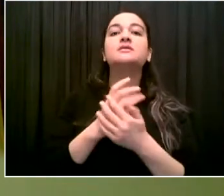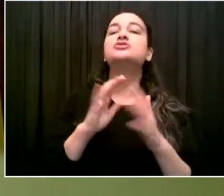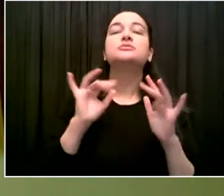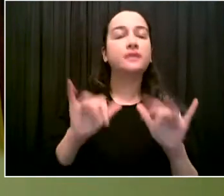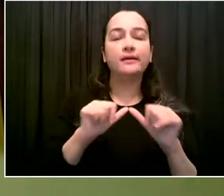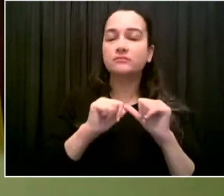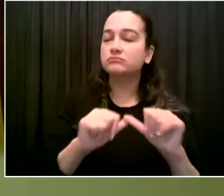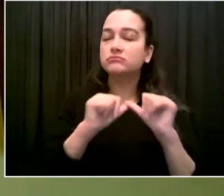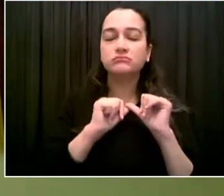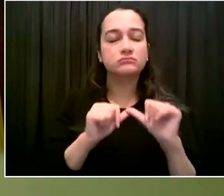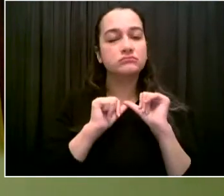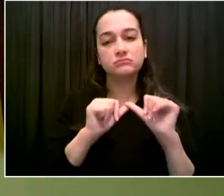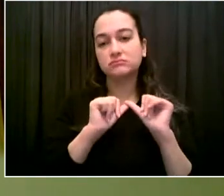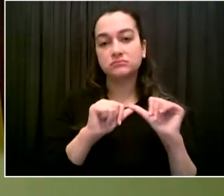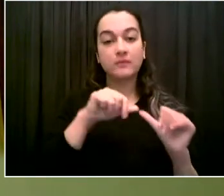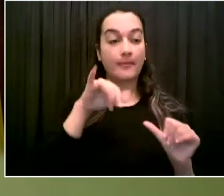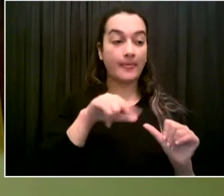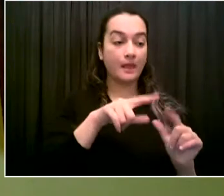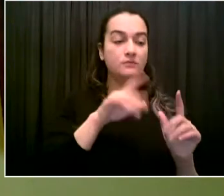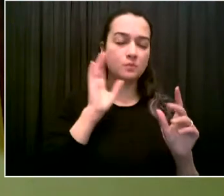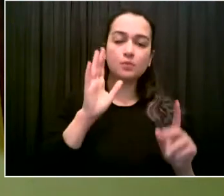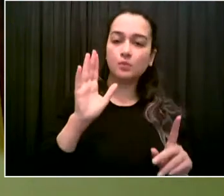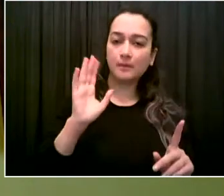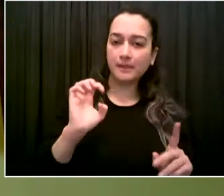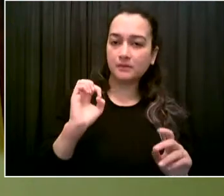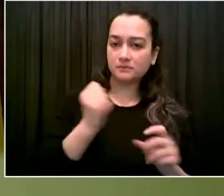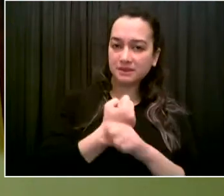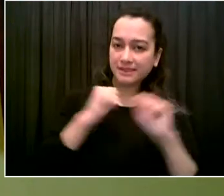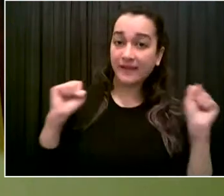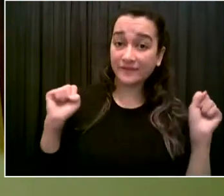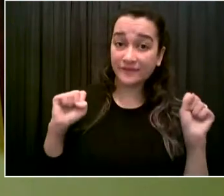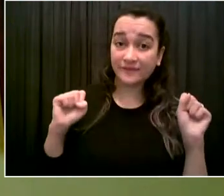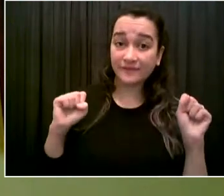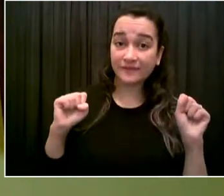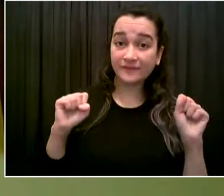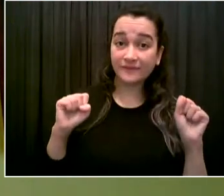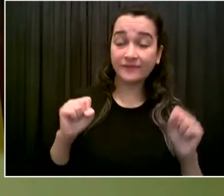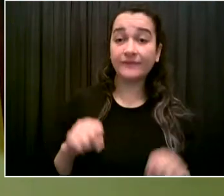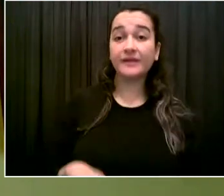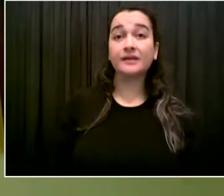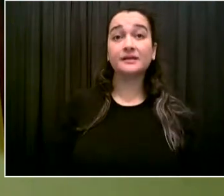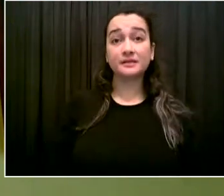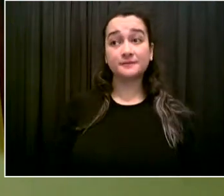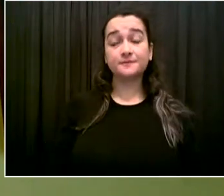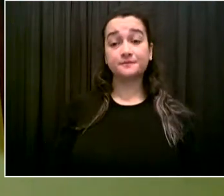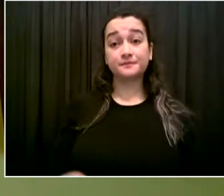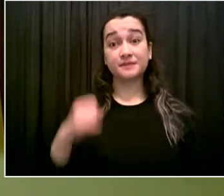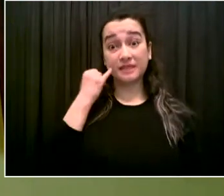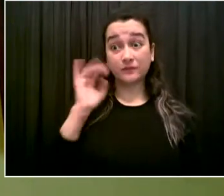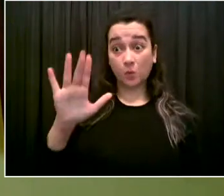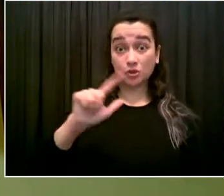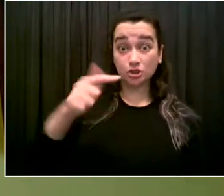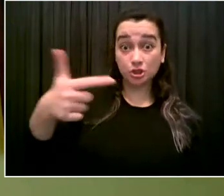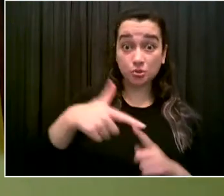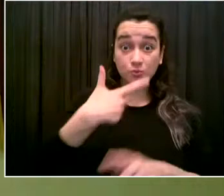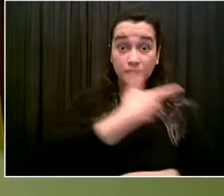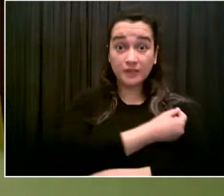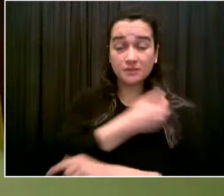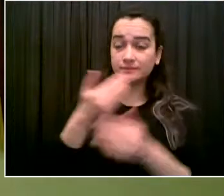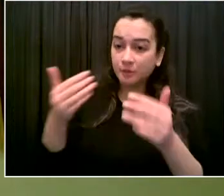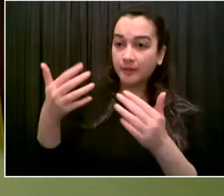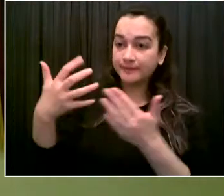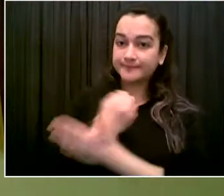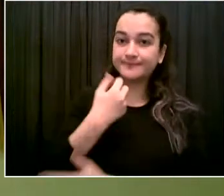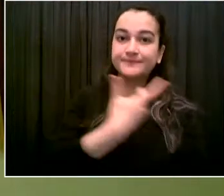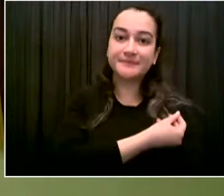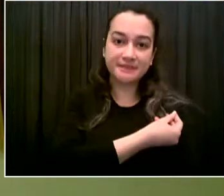vaccinated. Because we have seen that the vaccines can be effective, in fact, perfectly effective, in some situations maybe a little bit less, but